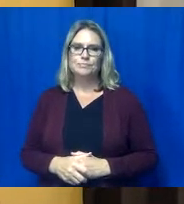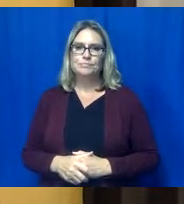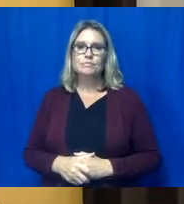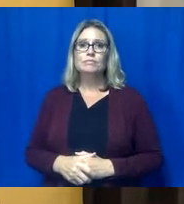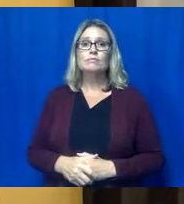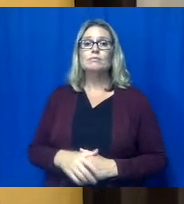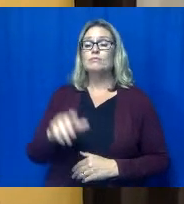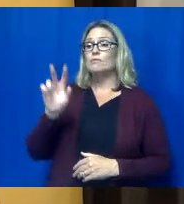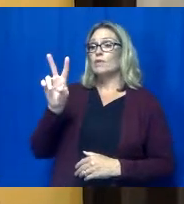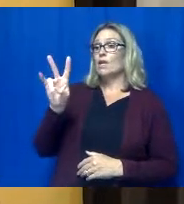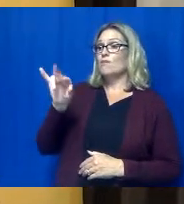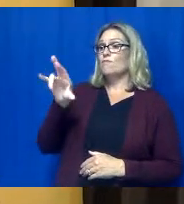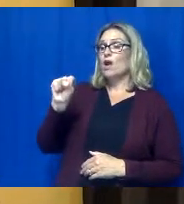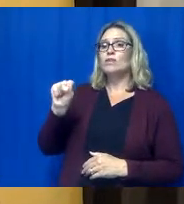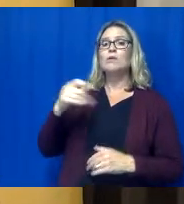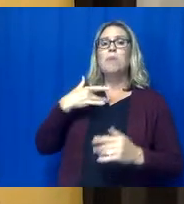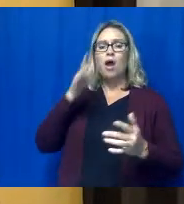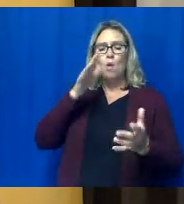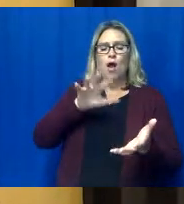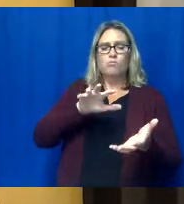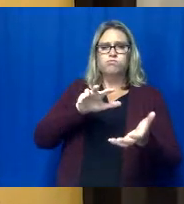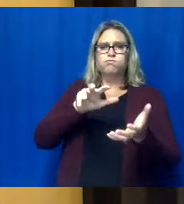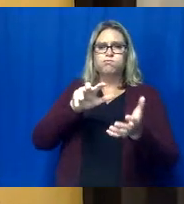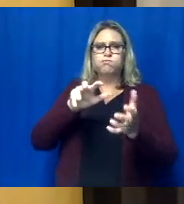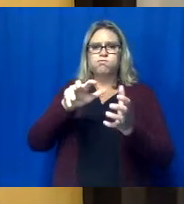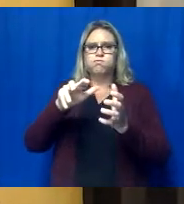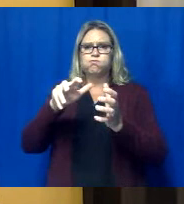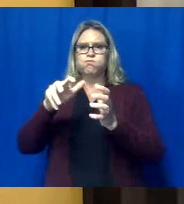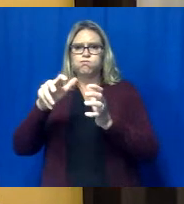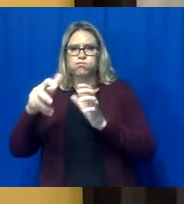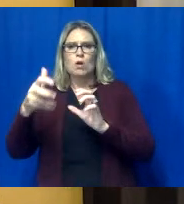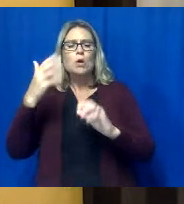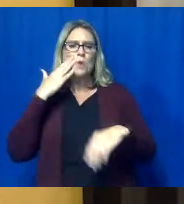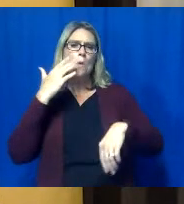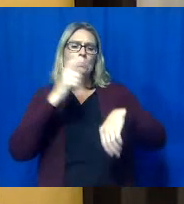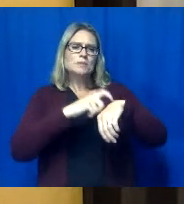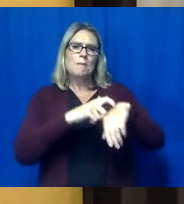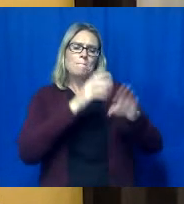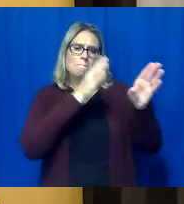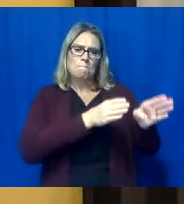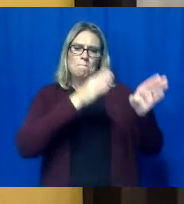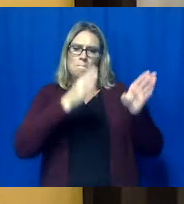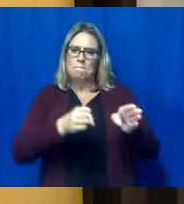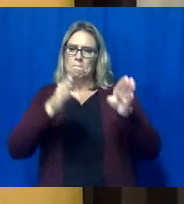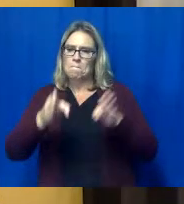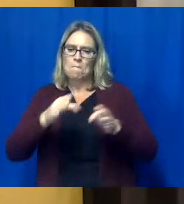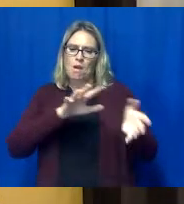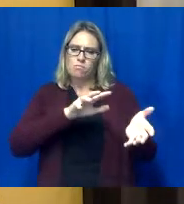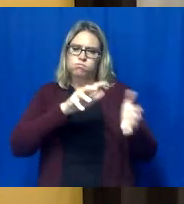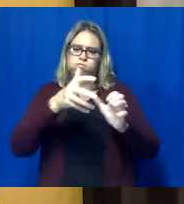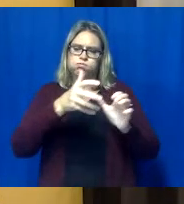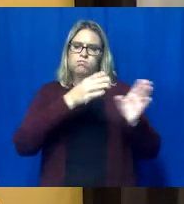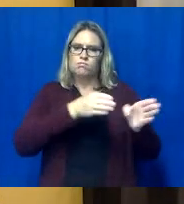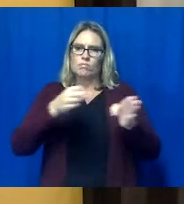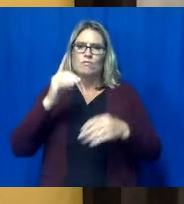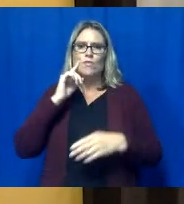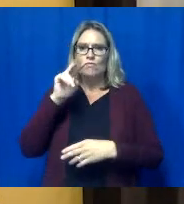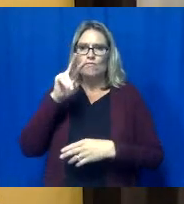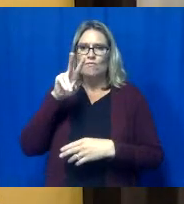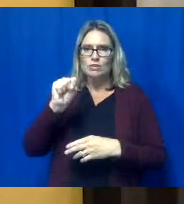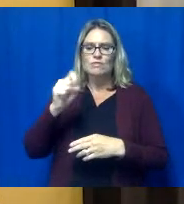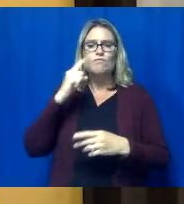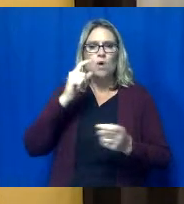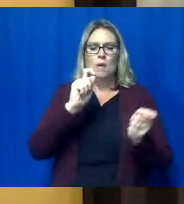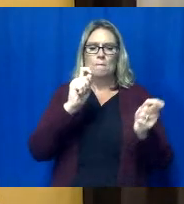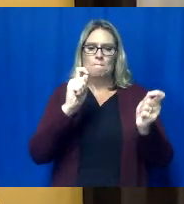Viruses mutate at a very predictable rate, and the thing that predicts how many mutations you see is the